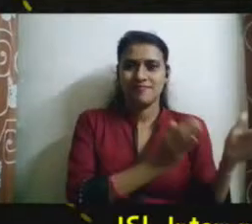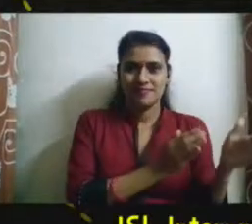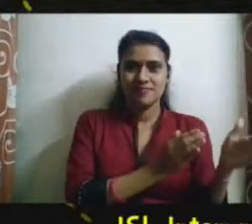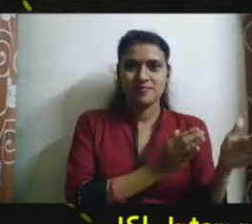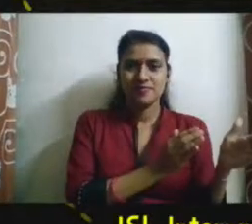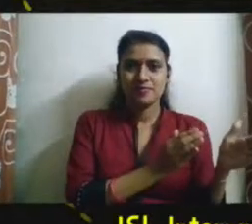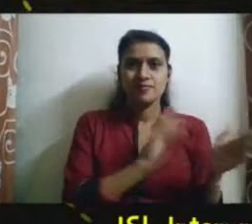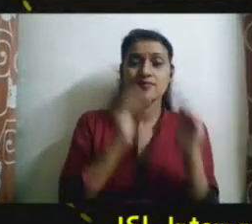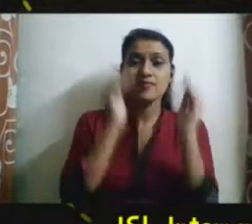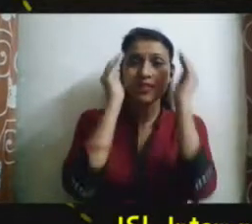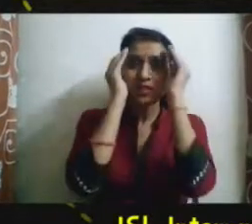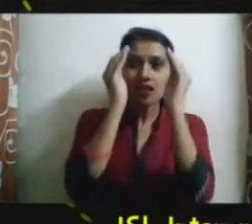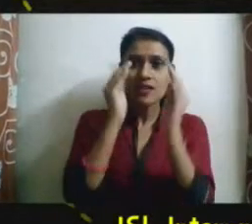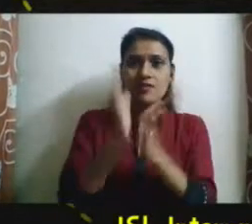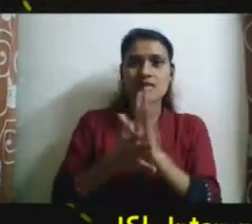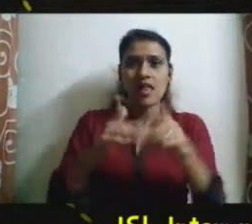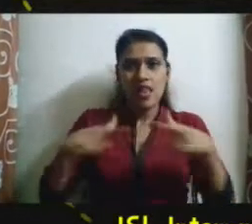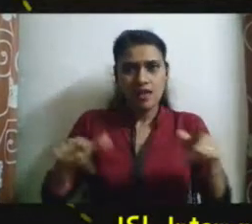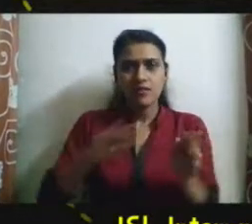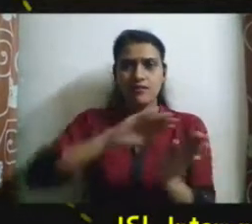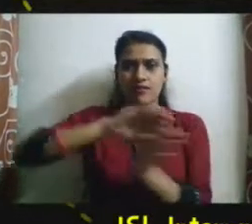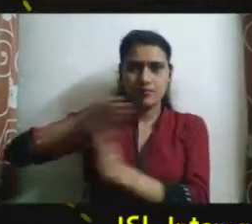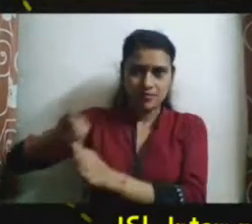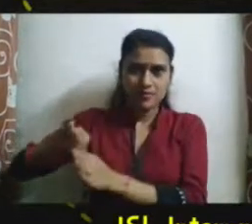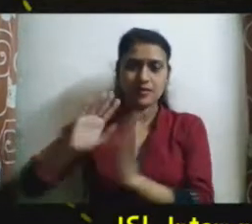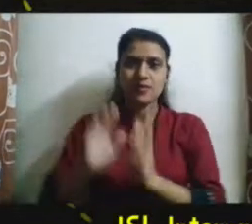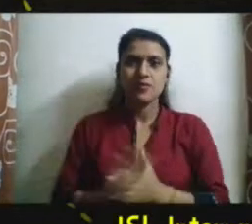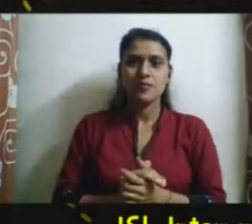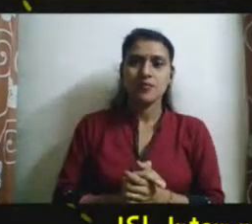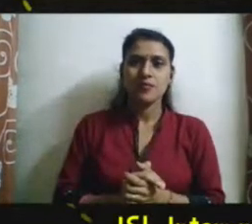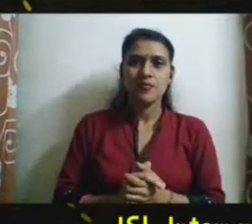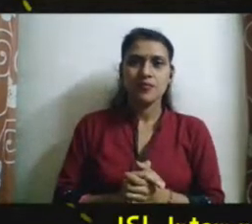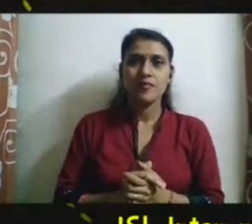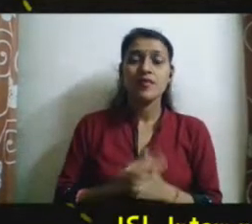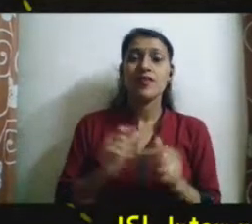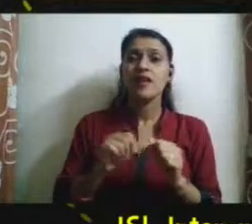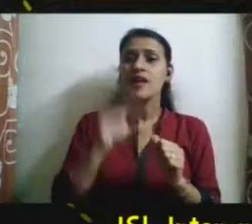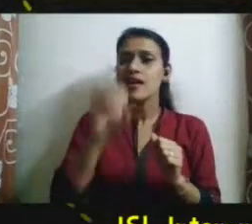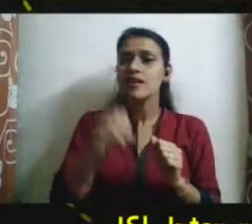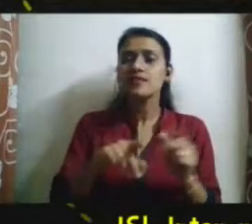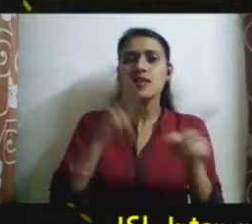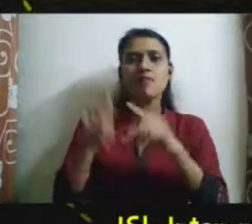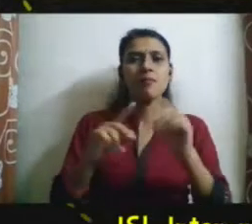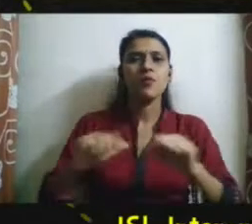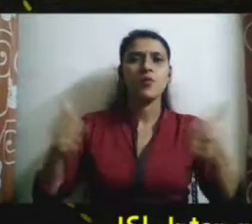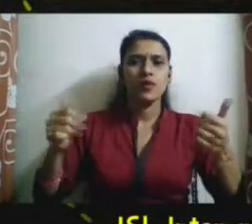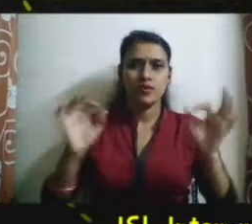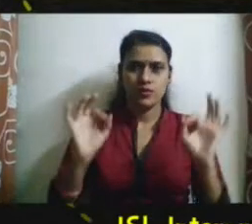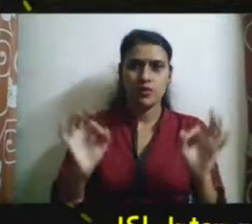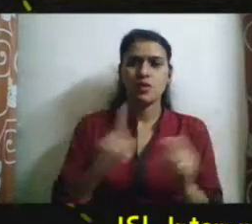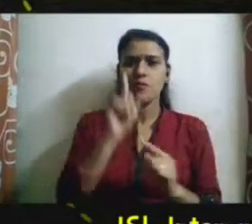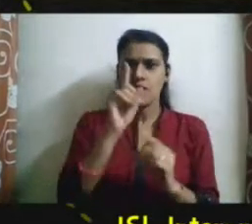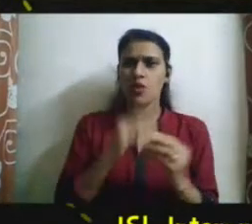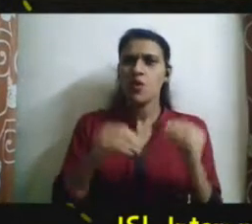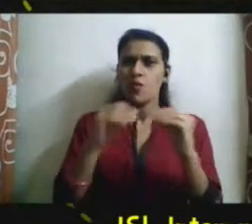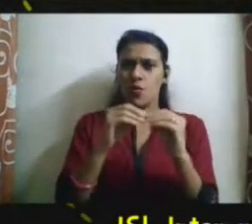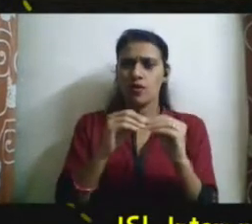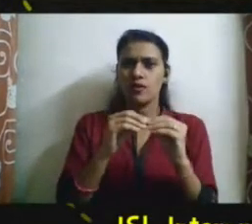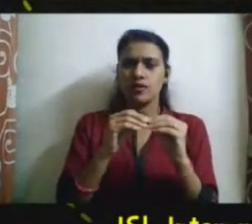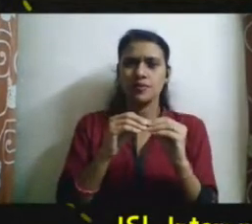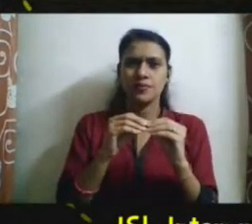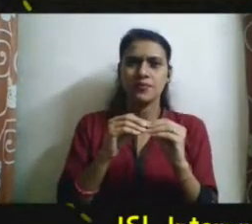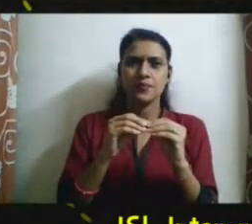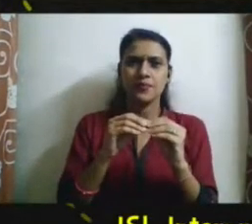paying attention to the sign language, paying attention to the various ways in which people are accessing this conference, I think if there's one thing that I have